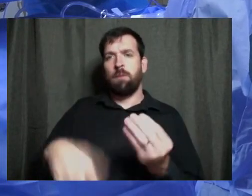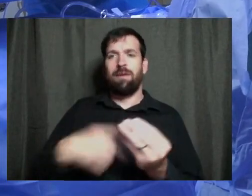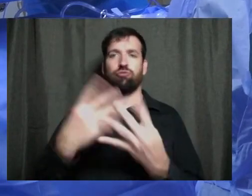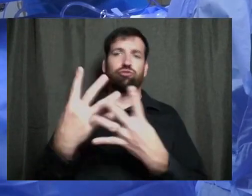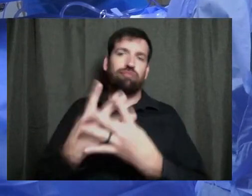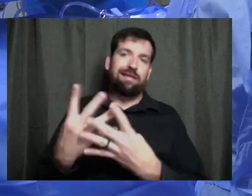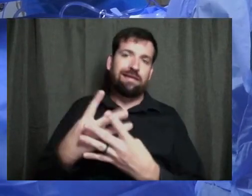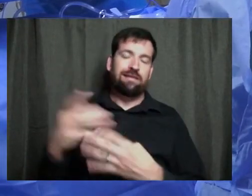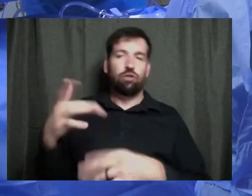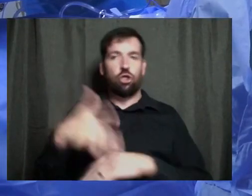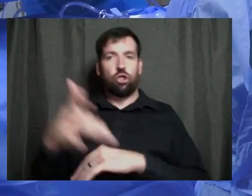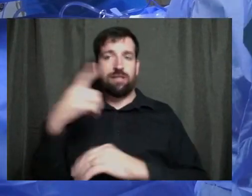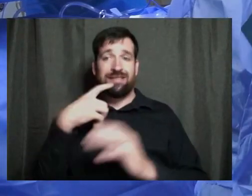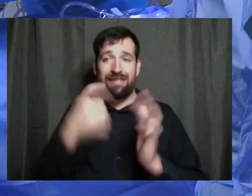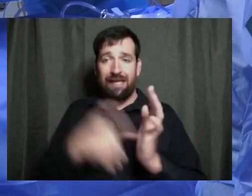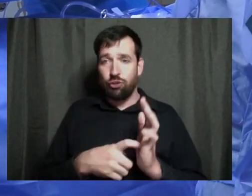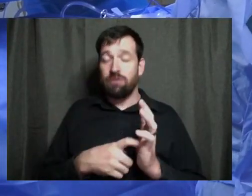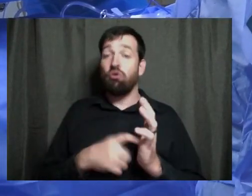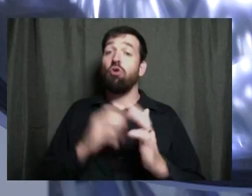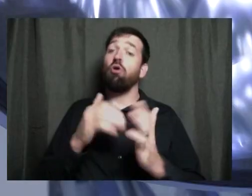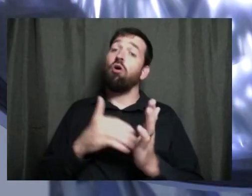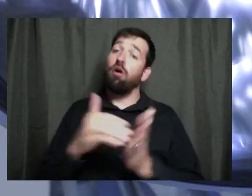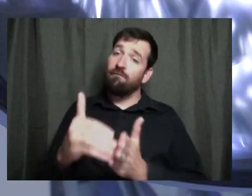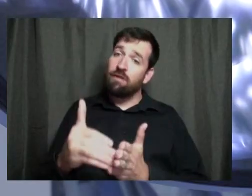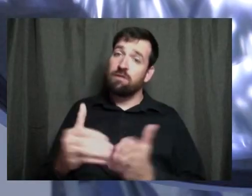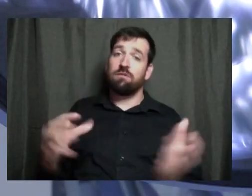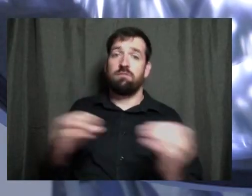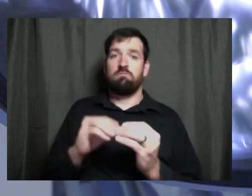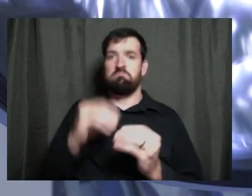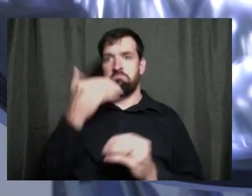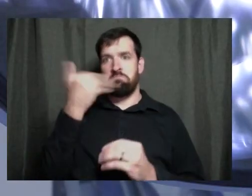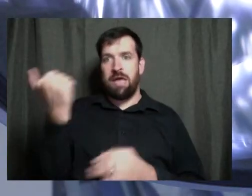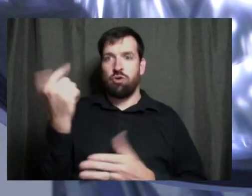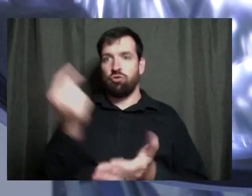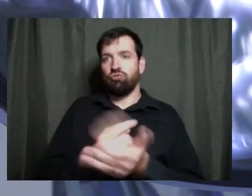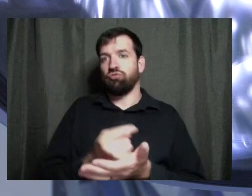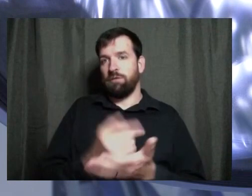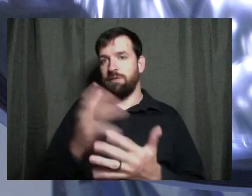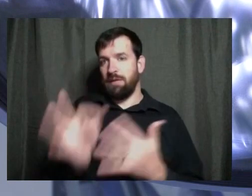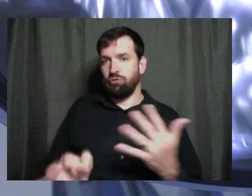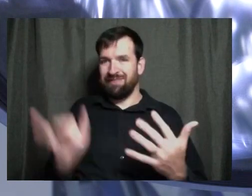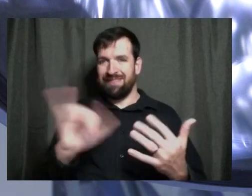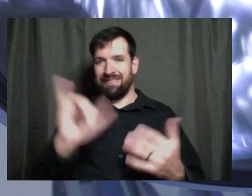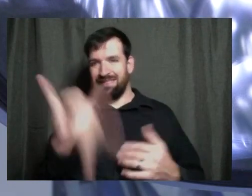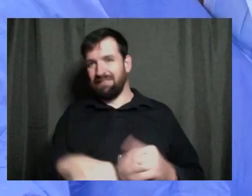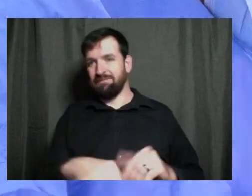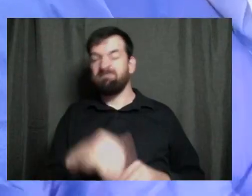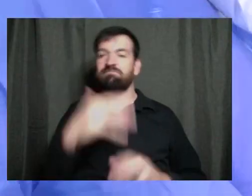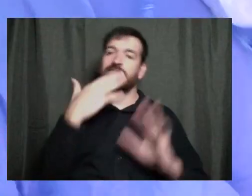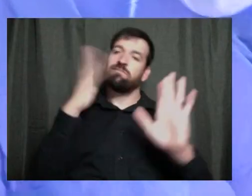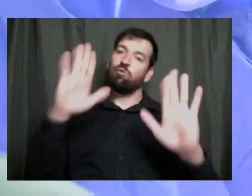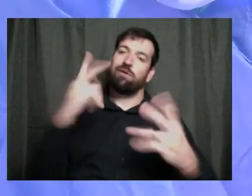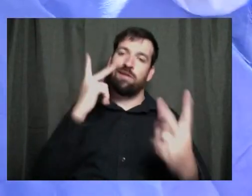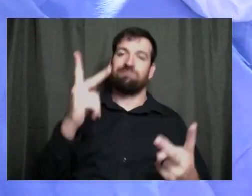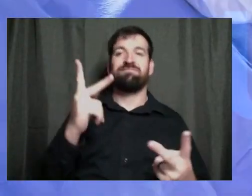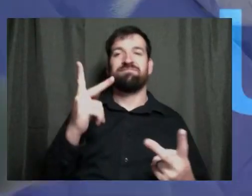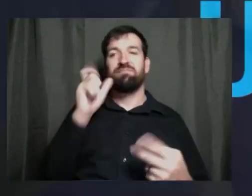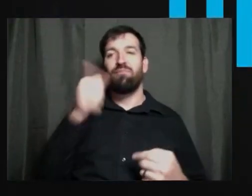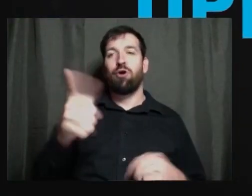detection often allows for way more advanced treatment options like this. So have a great day, and we'll see you back here at 8 a.m.